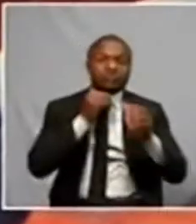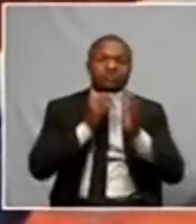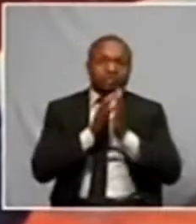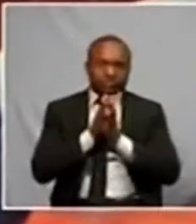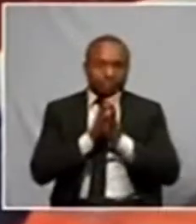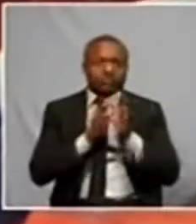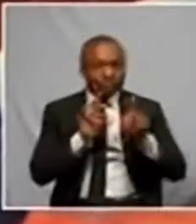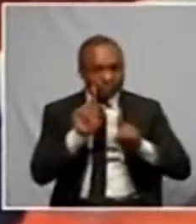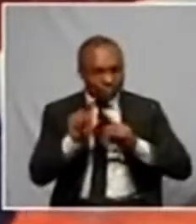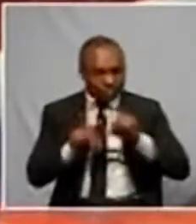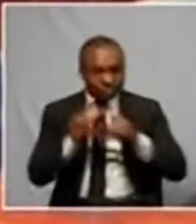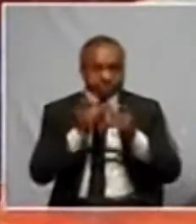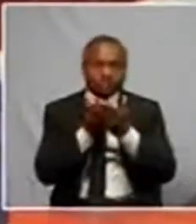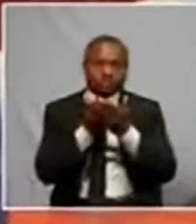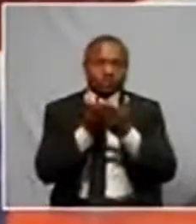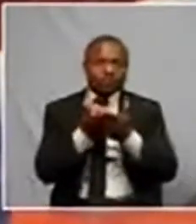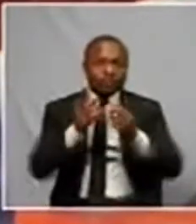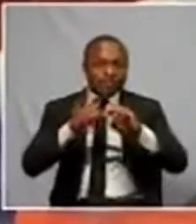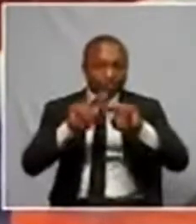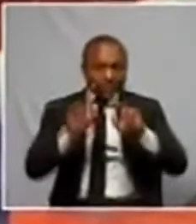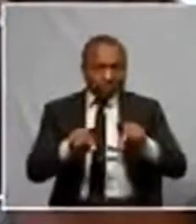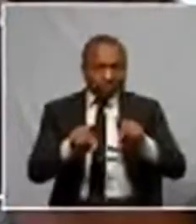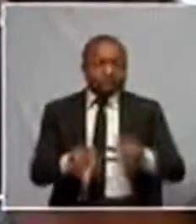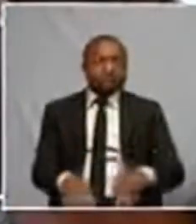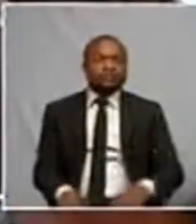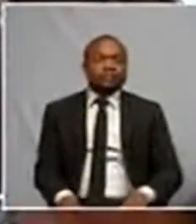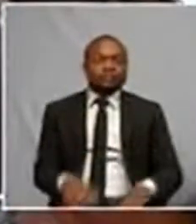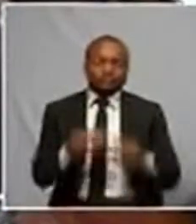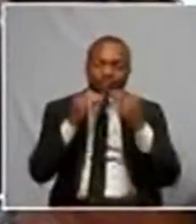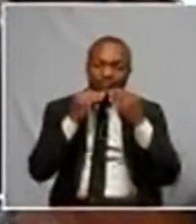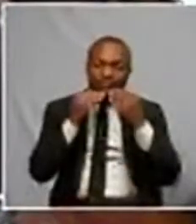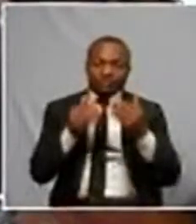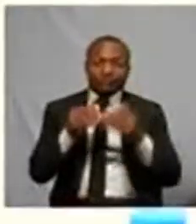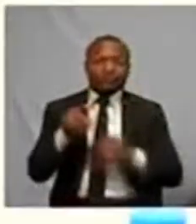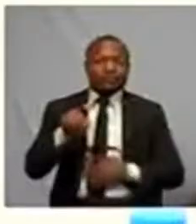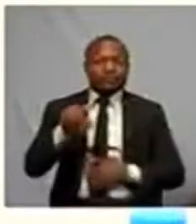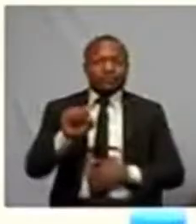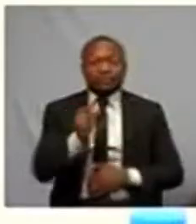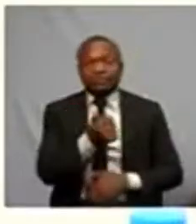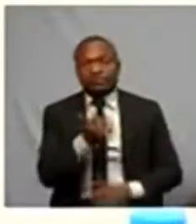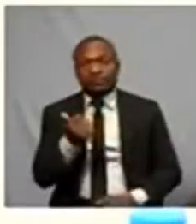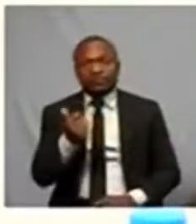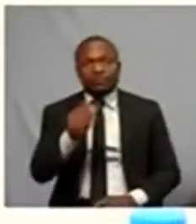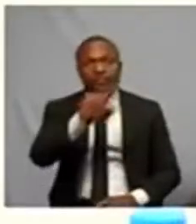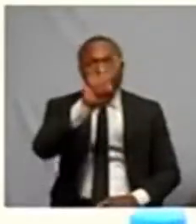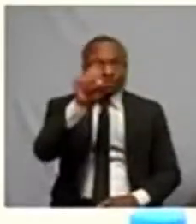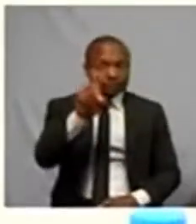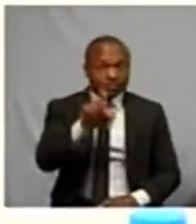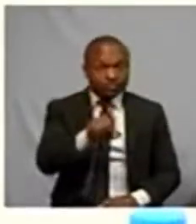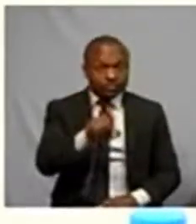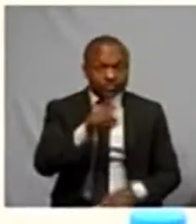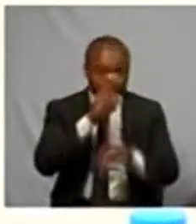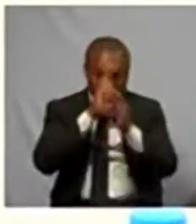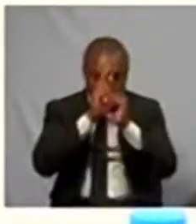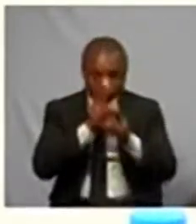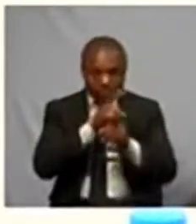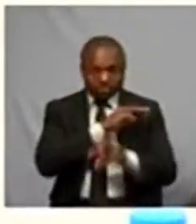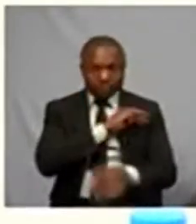people. I submit, Chair. Thank you, PS. Any more questions, honorable